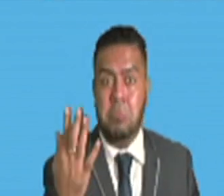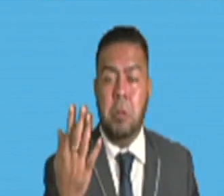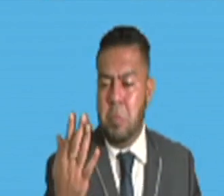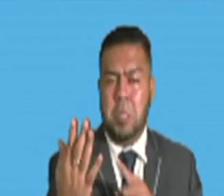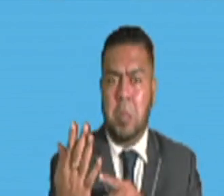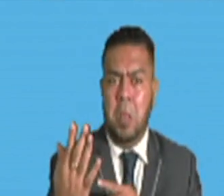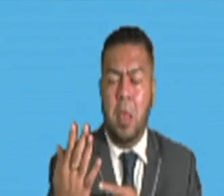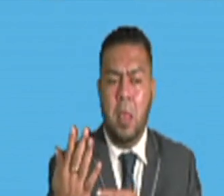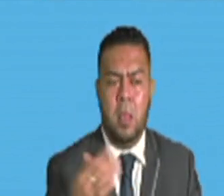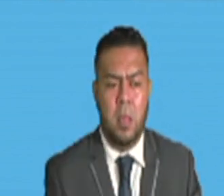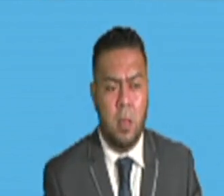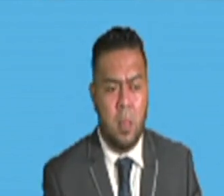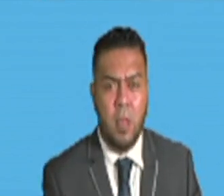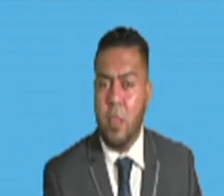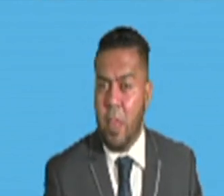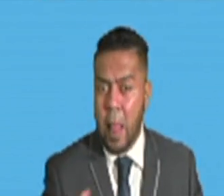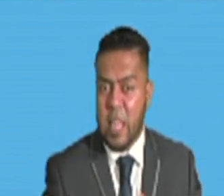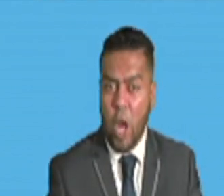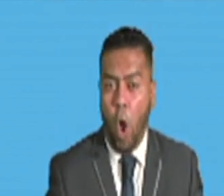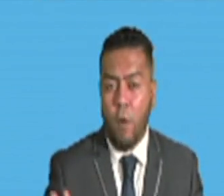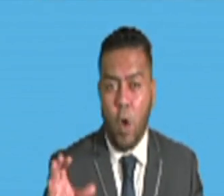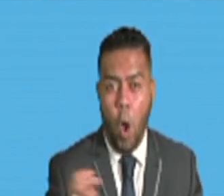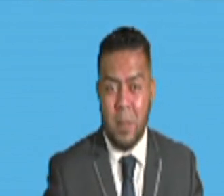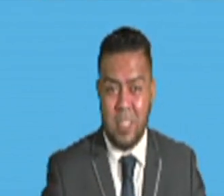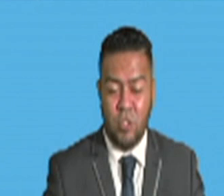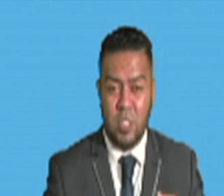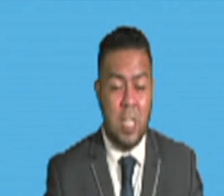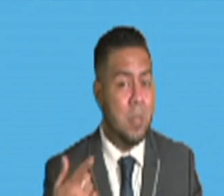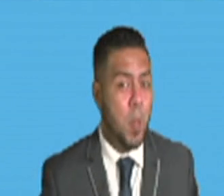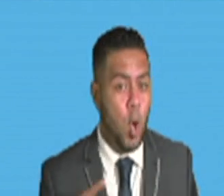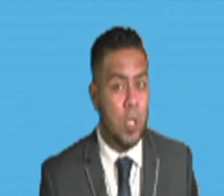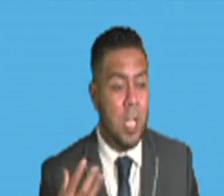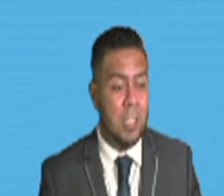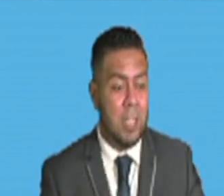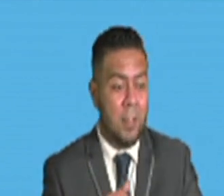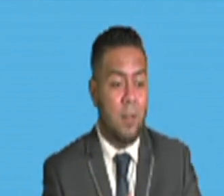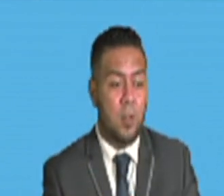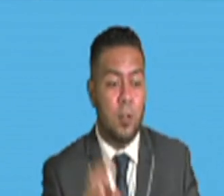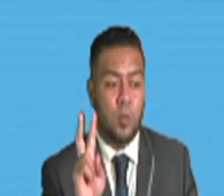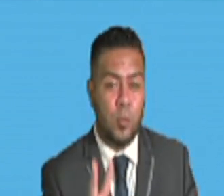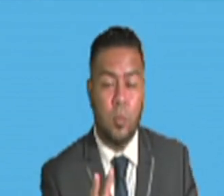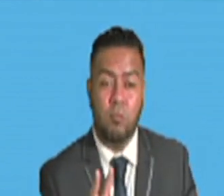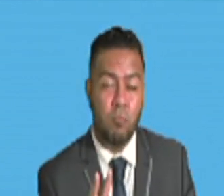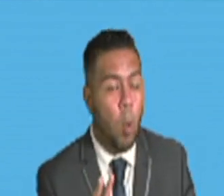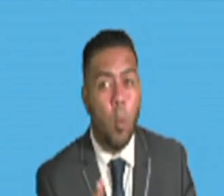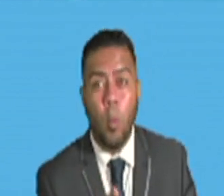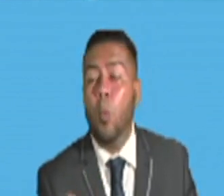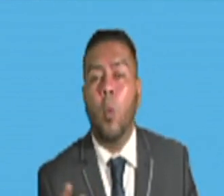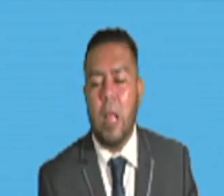the wimpish approach of the Leader of Opposition is because he's given in to political